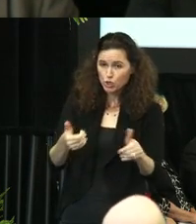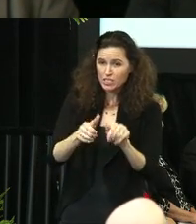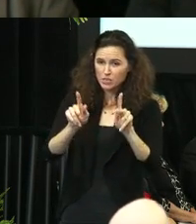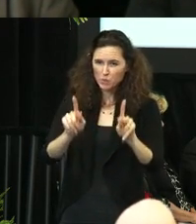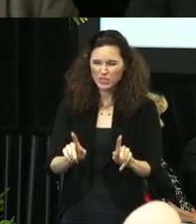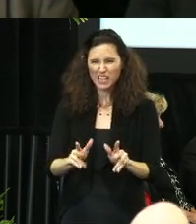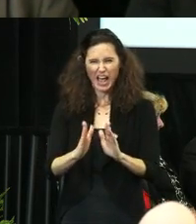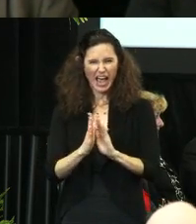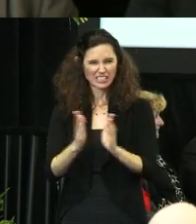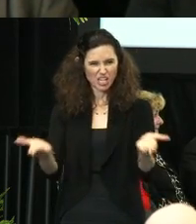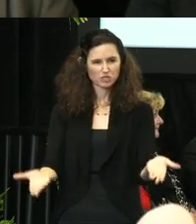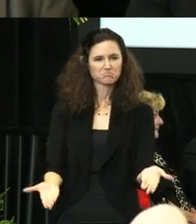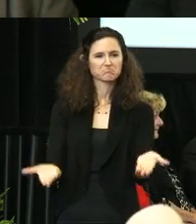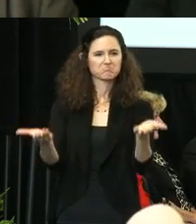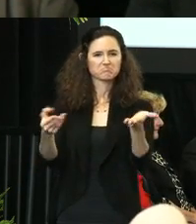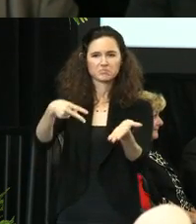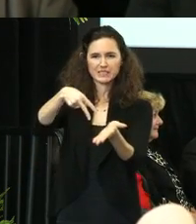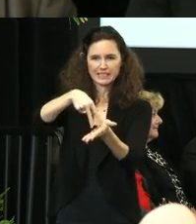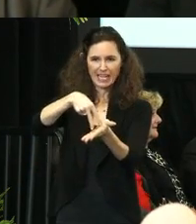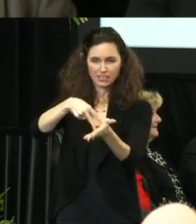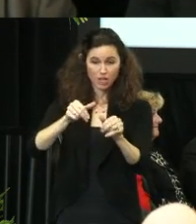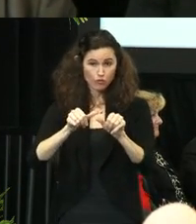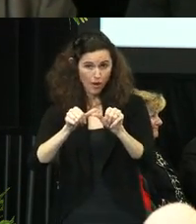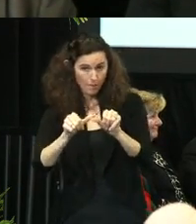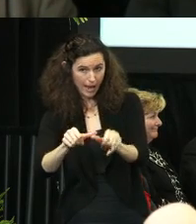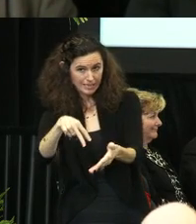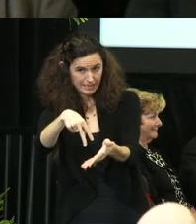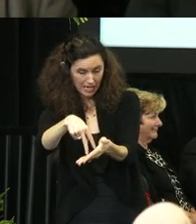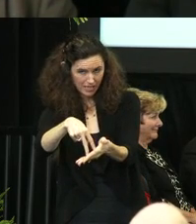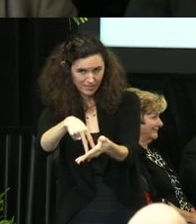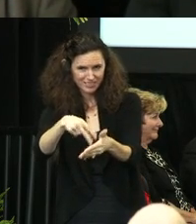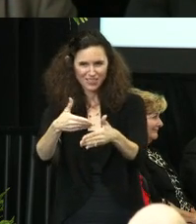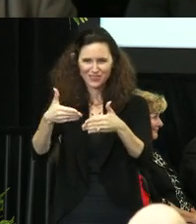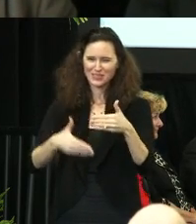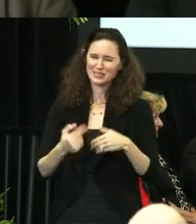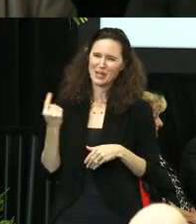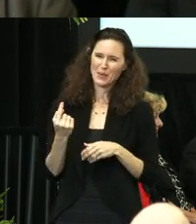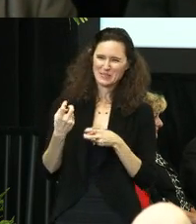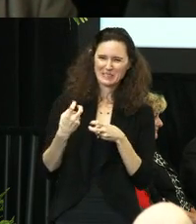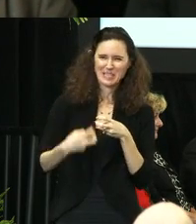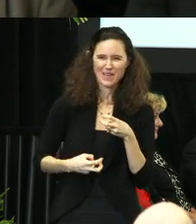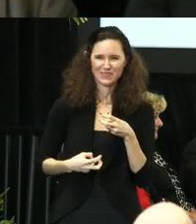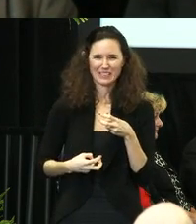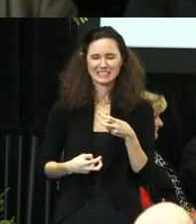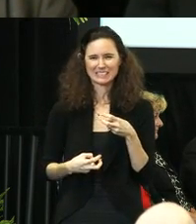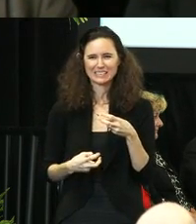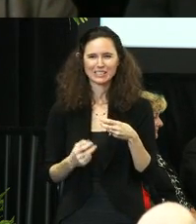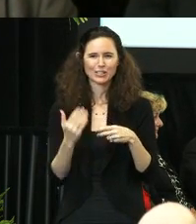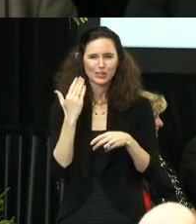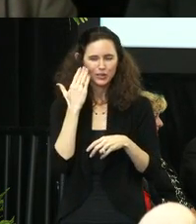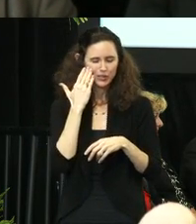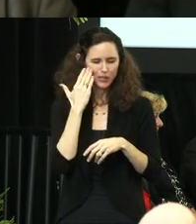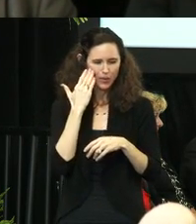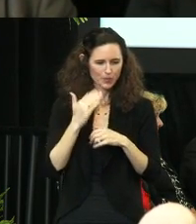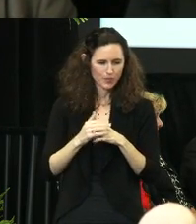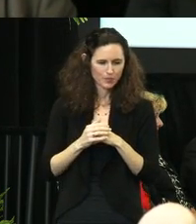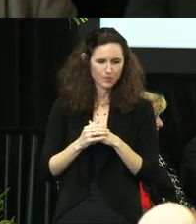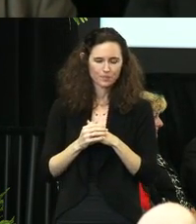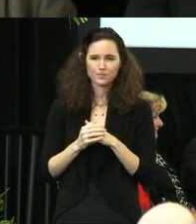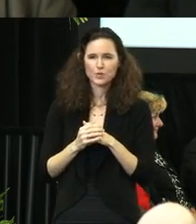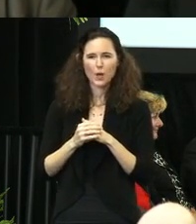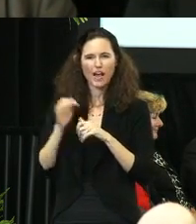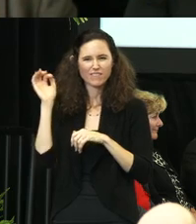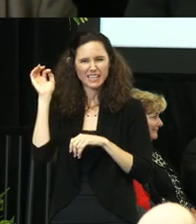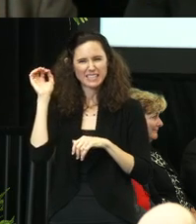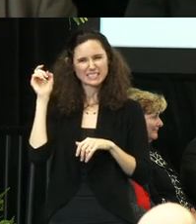standing. First stand, then stay standing. It's always hardest to help the executive and